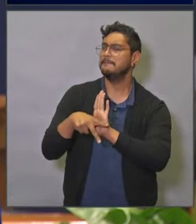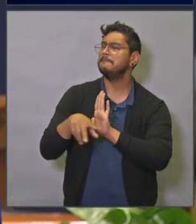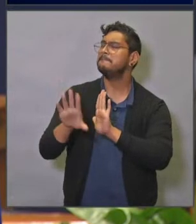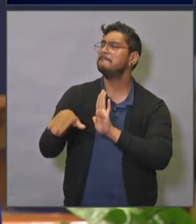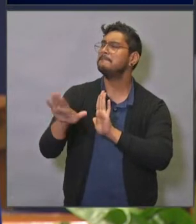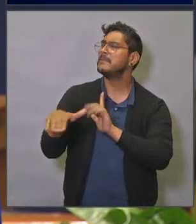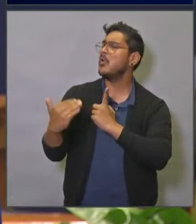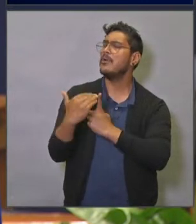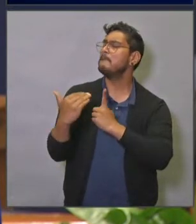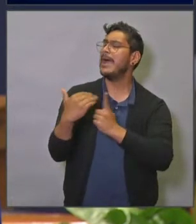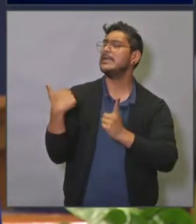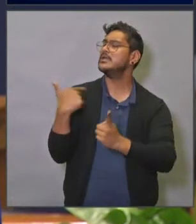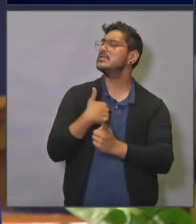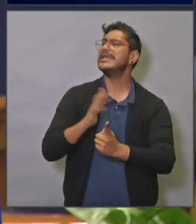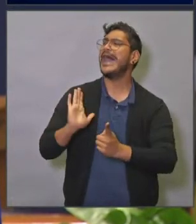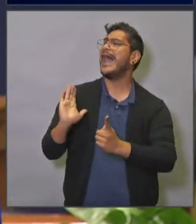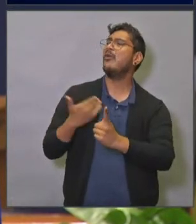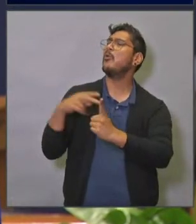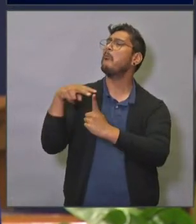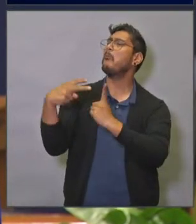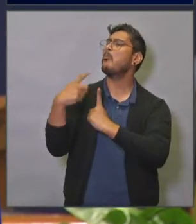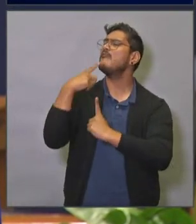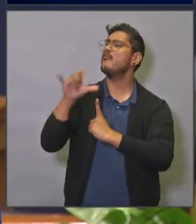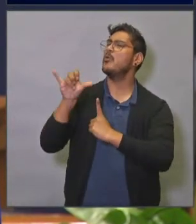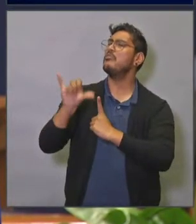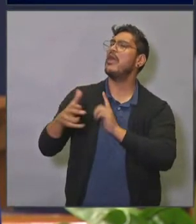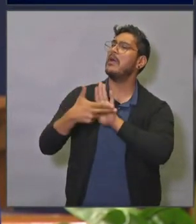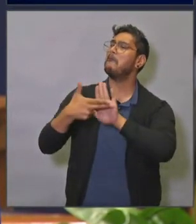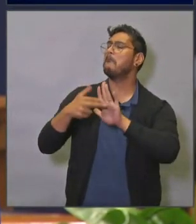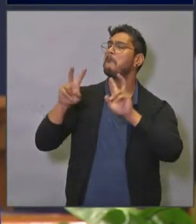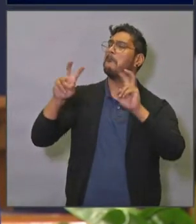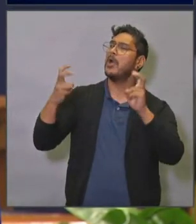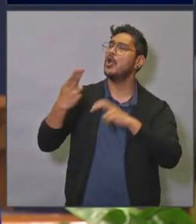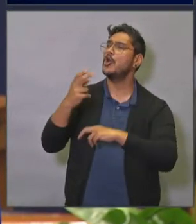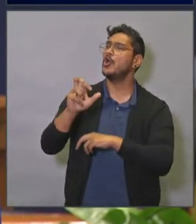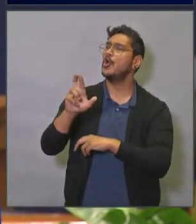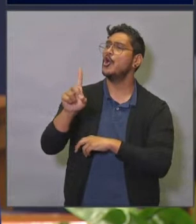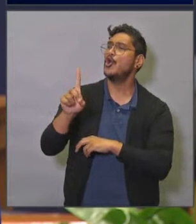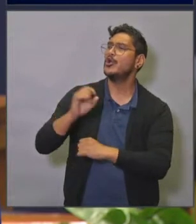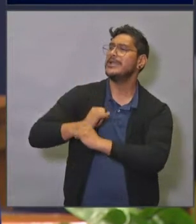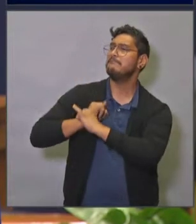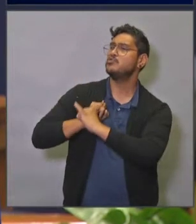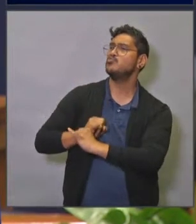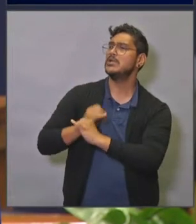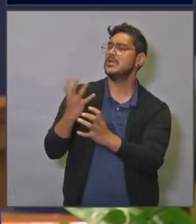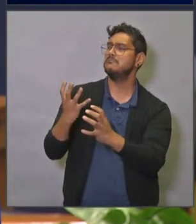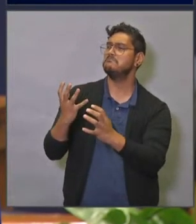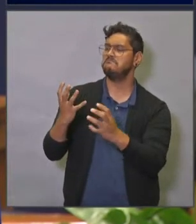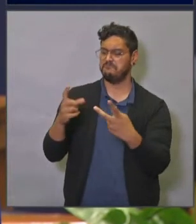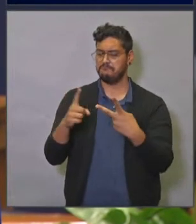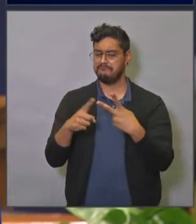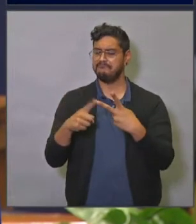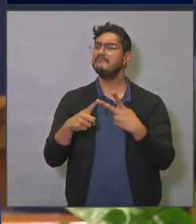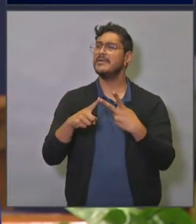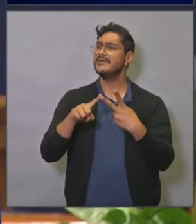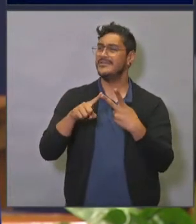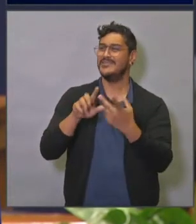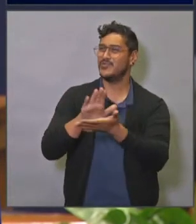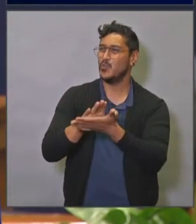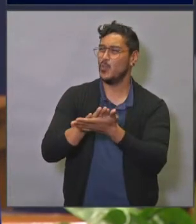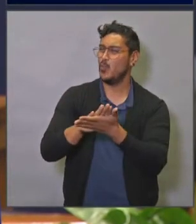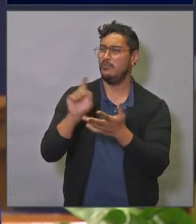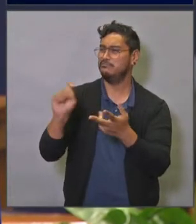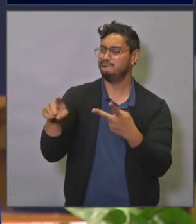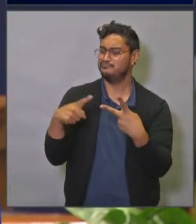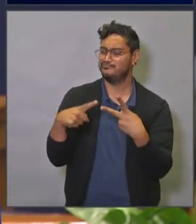LA County Public Health stands on herd immunity. And the second question is just on schools. I wasn't fully